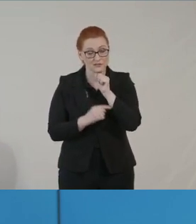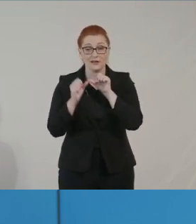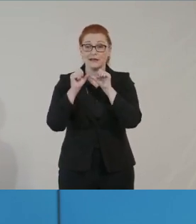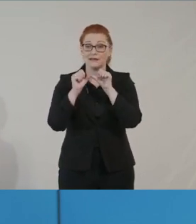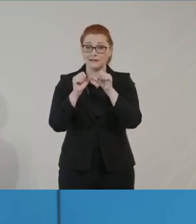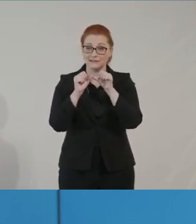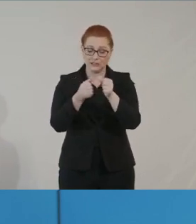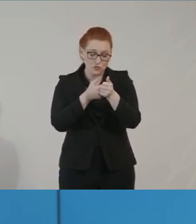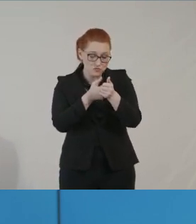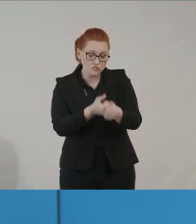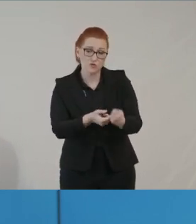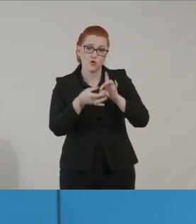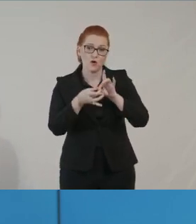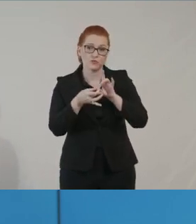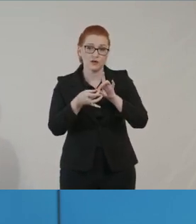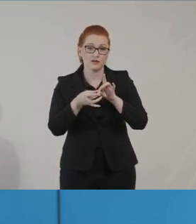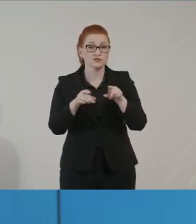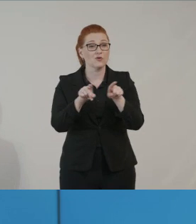partnership.